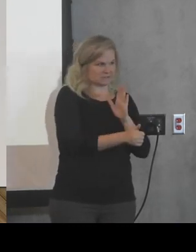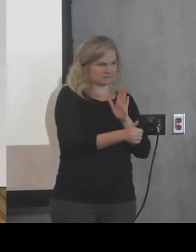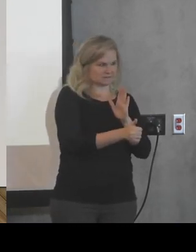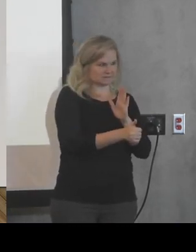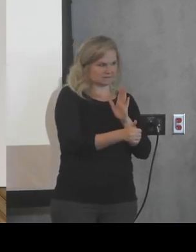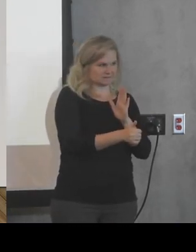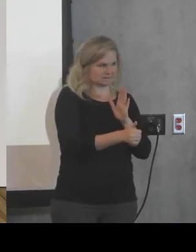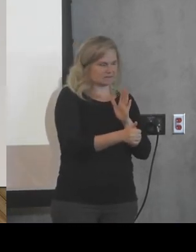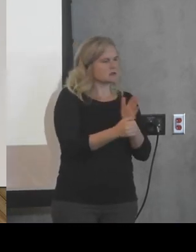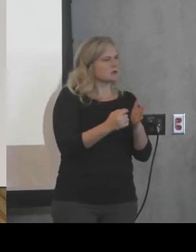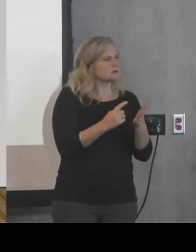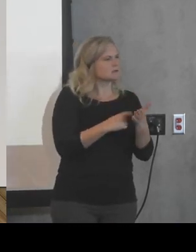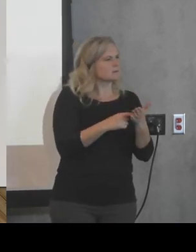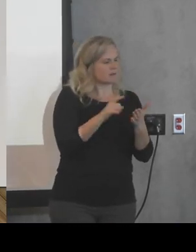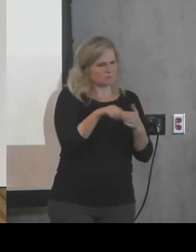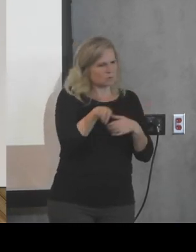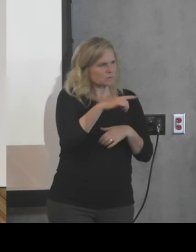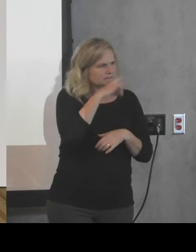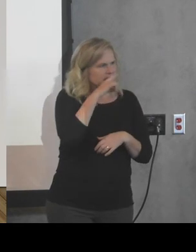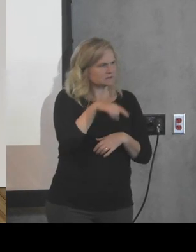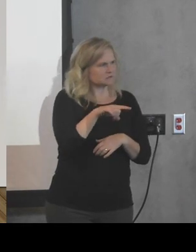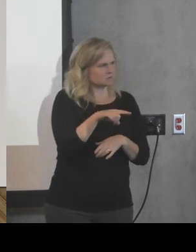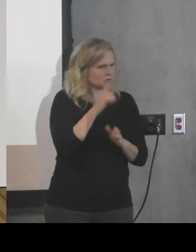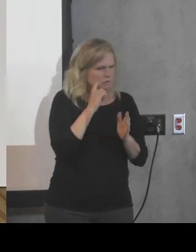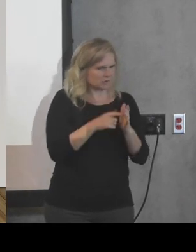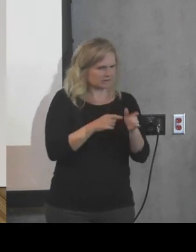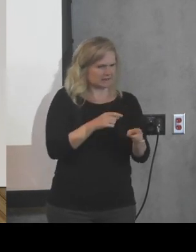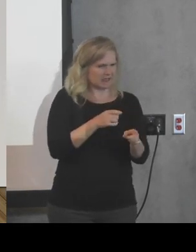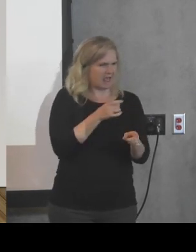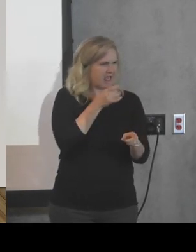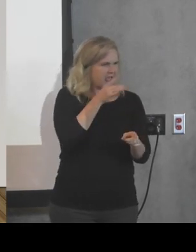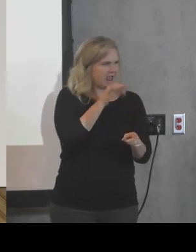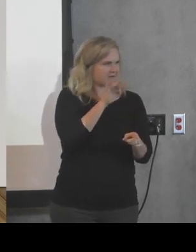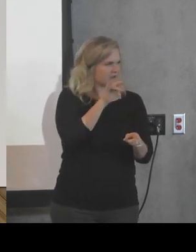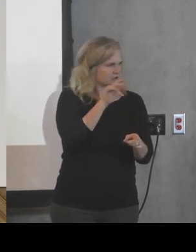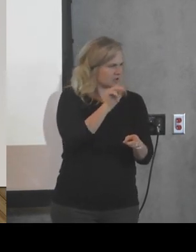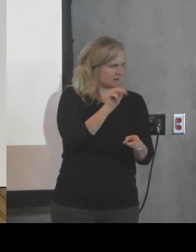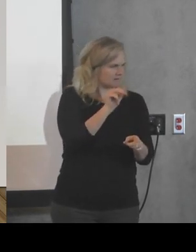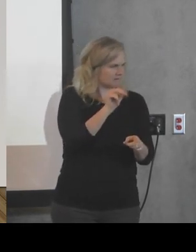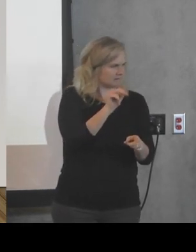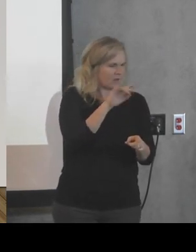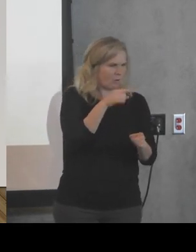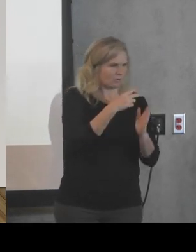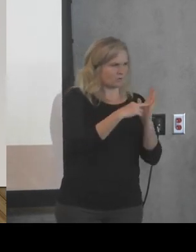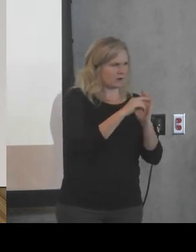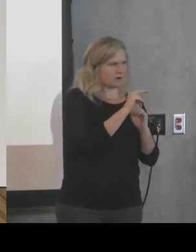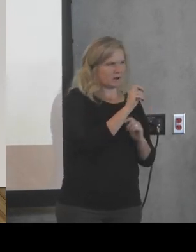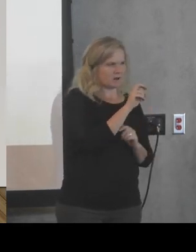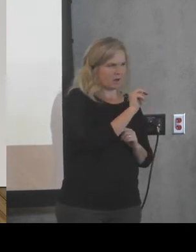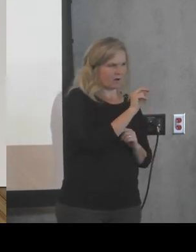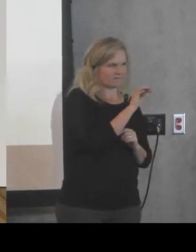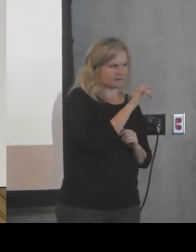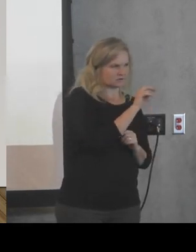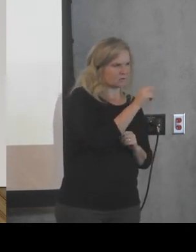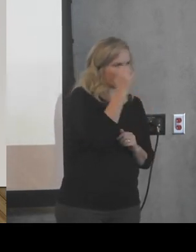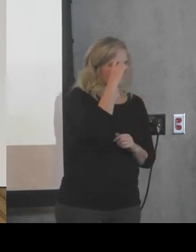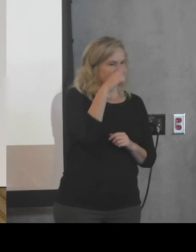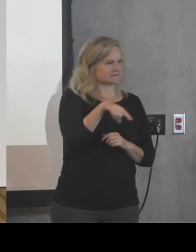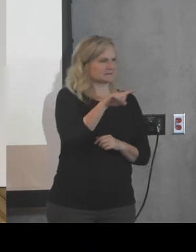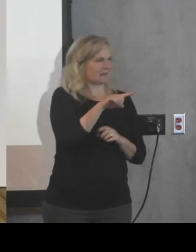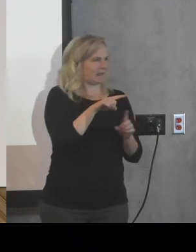Sometimes you notice the kids that hate fiction, they'll only read nonfiction. Well, sometimes that's because they really